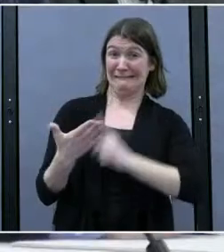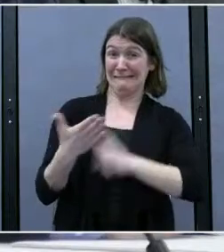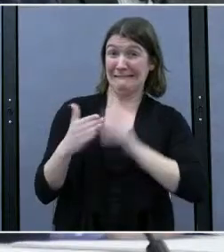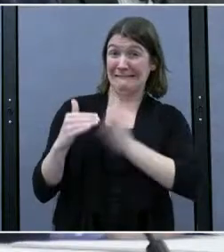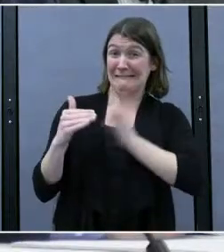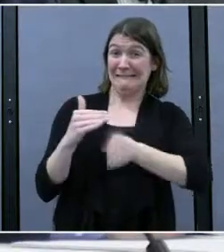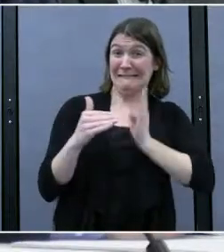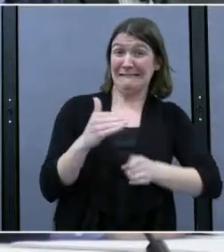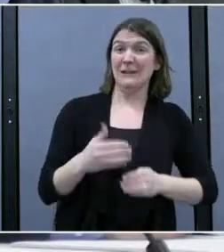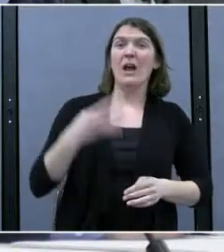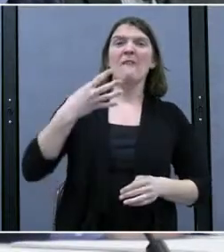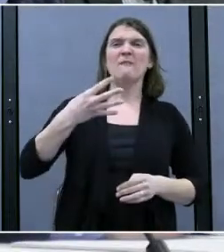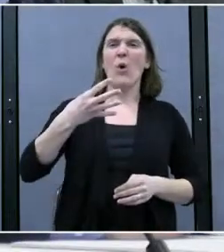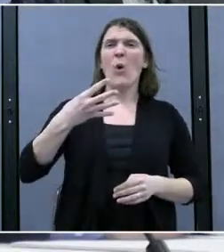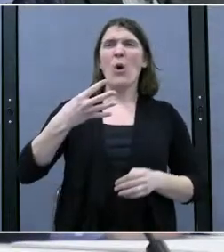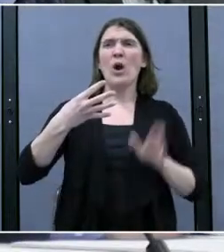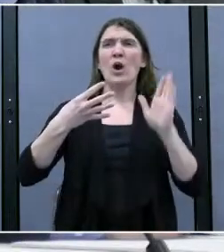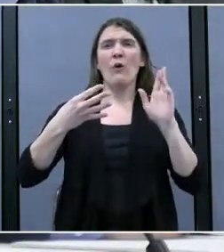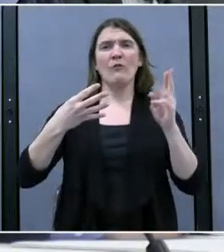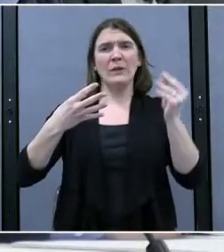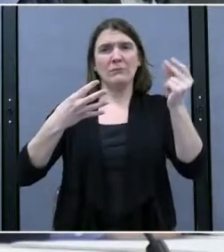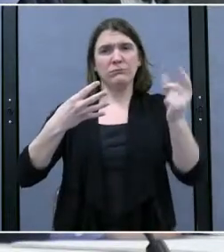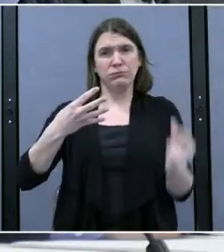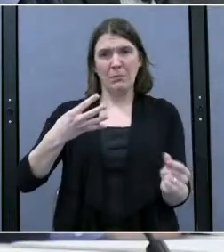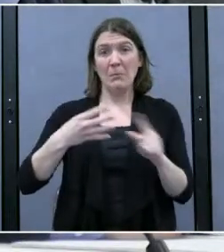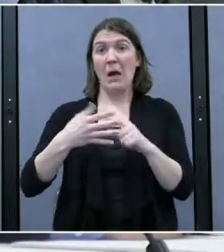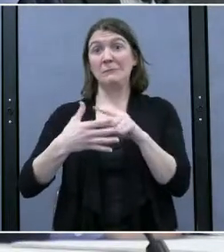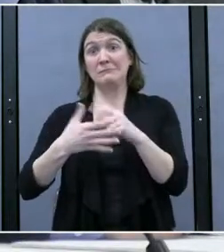About 4 of them are very boilerplate.